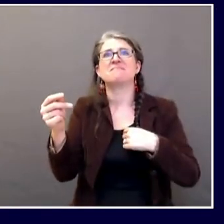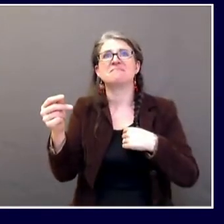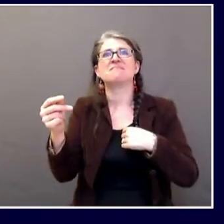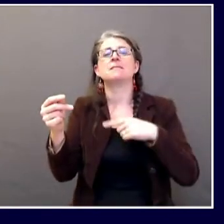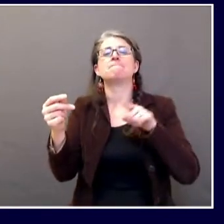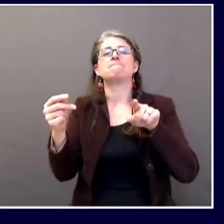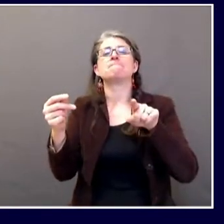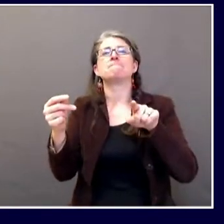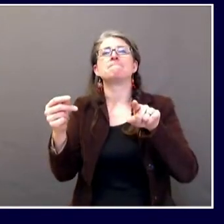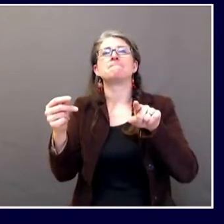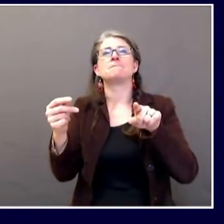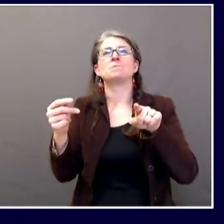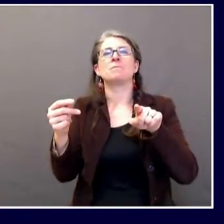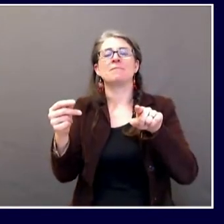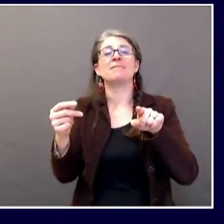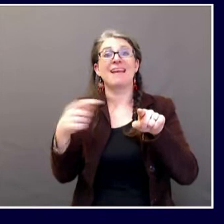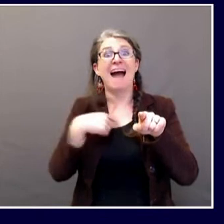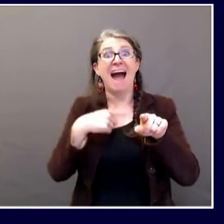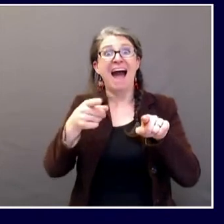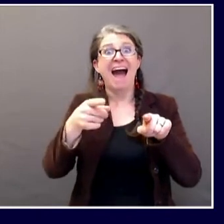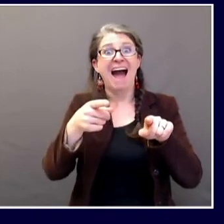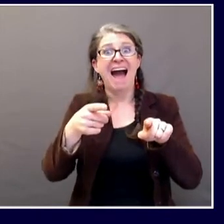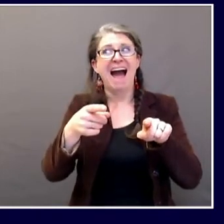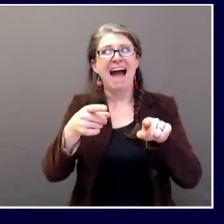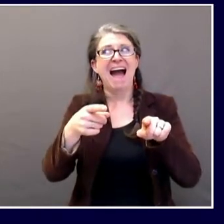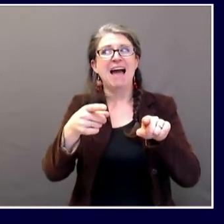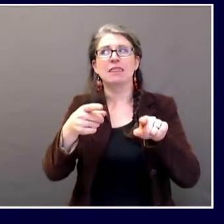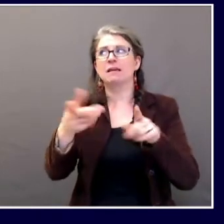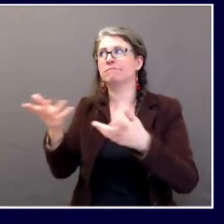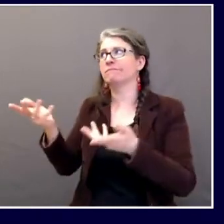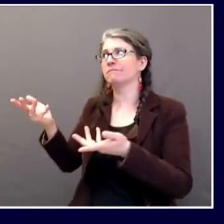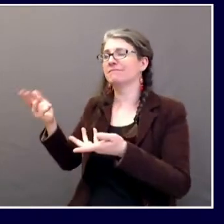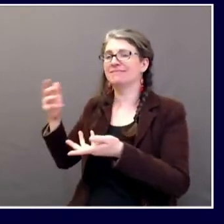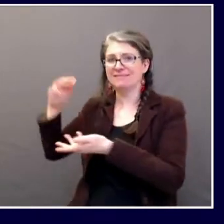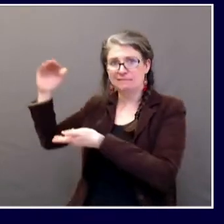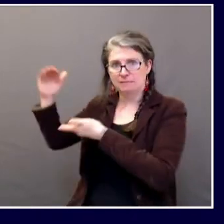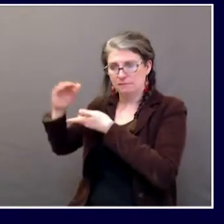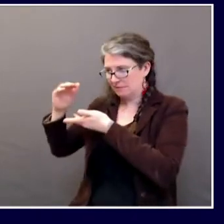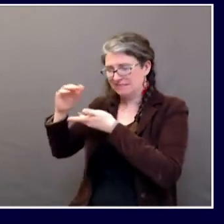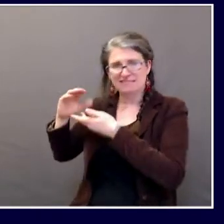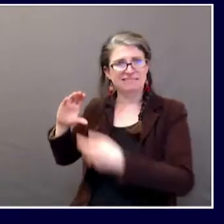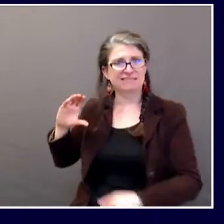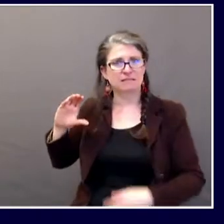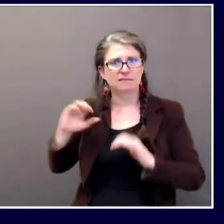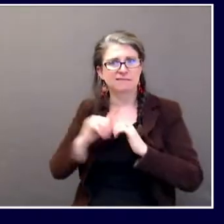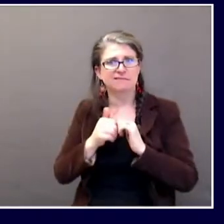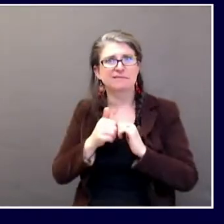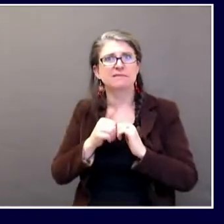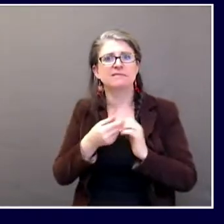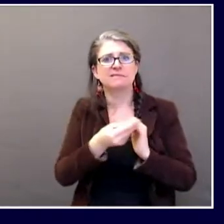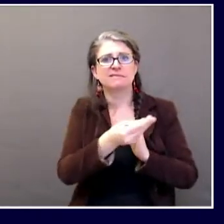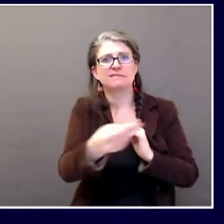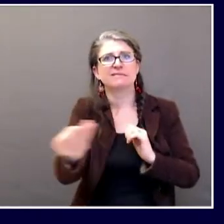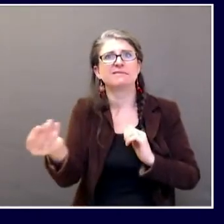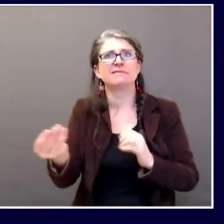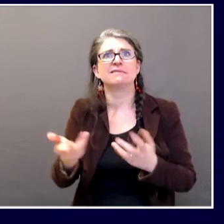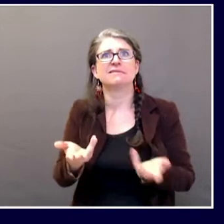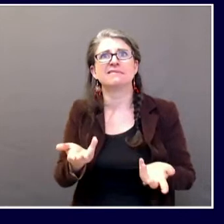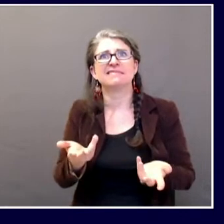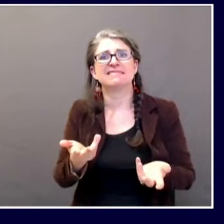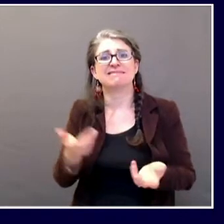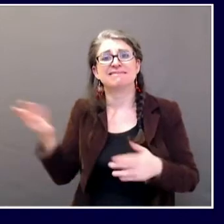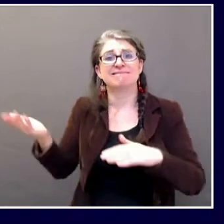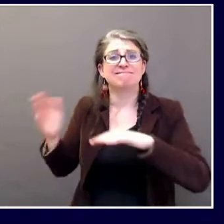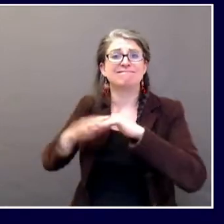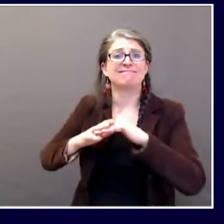or vaccine terms, that may only be a couple of hundred, maybe 1,000 new doses. Set against, just for those 70 and older,